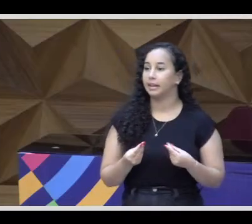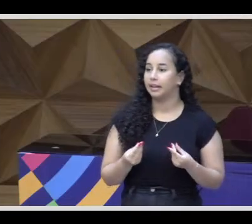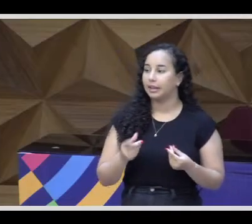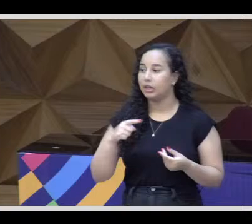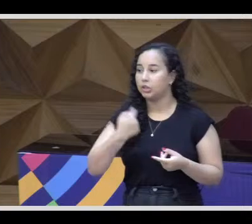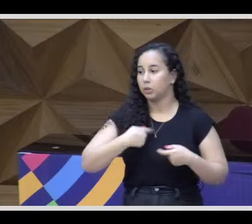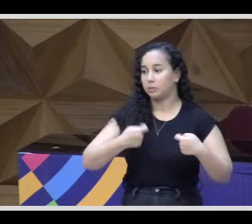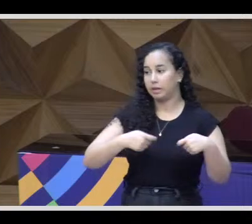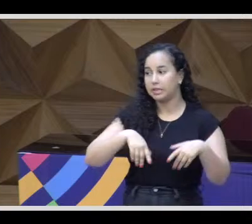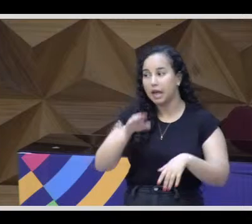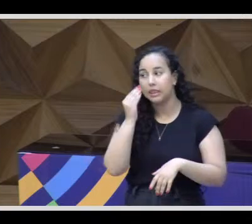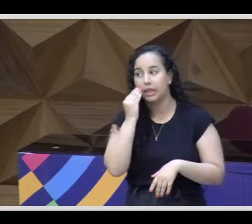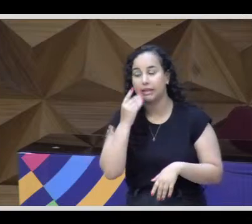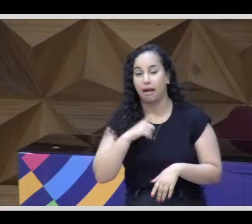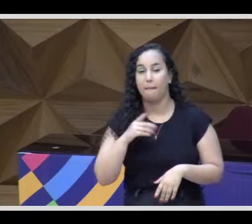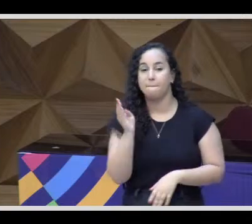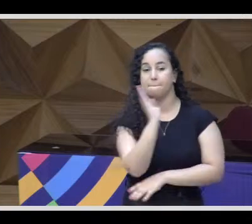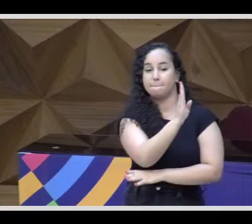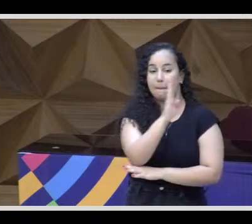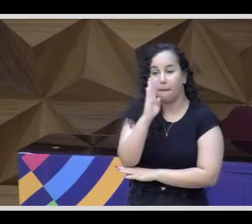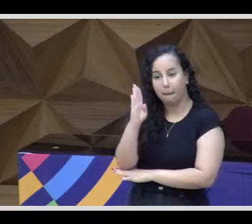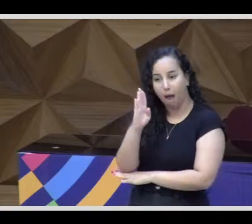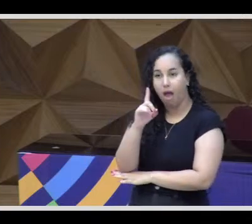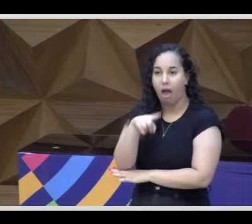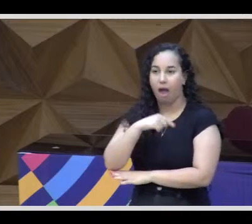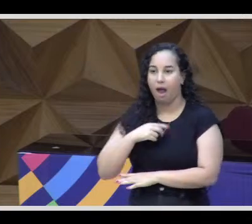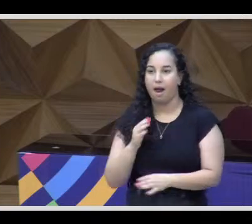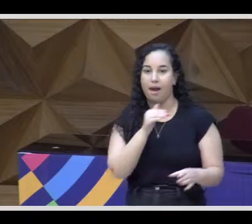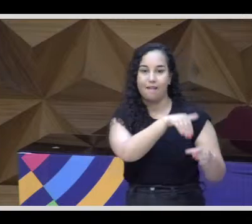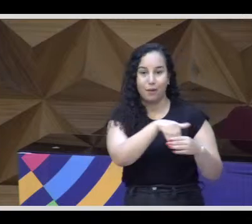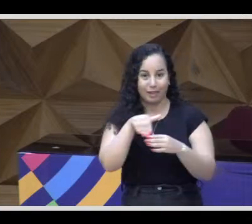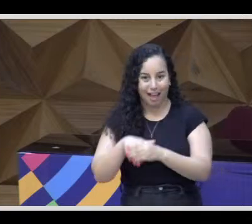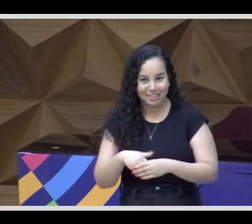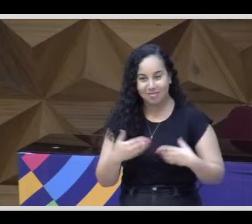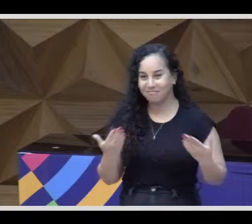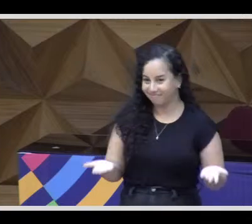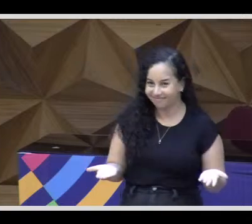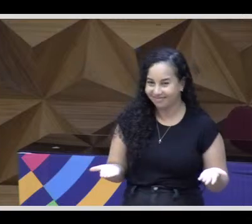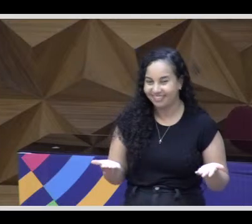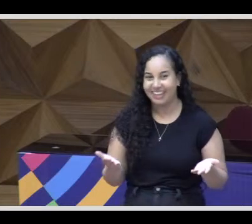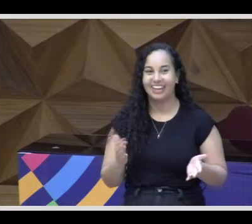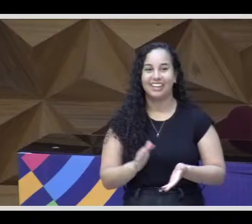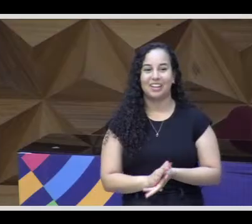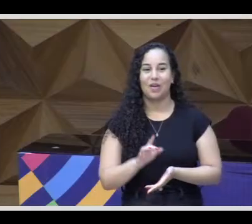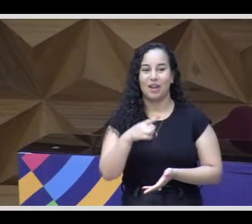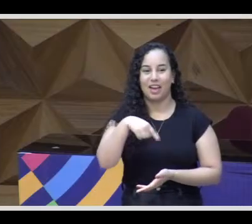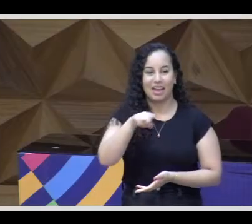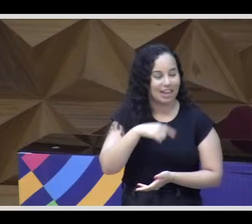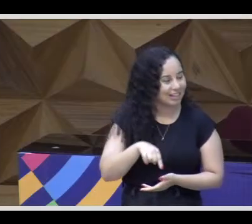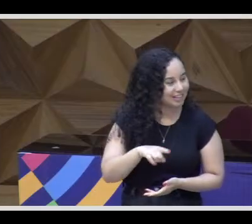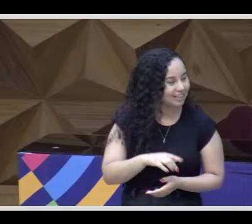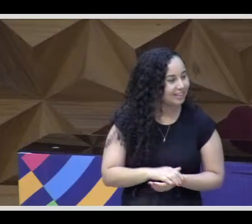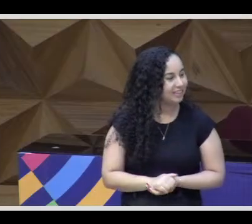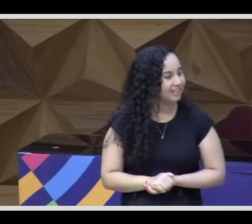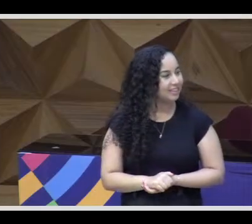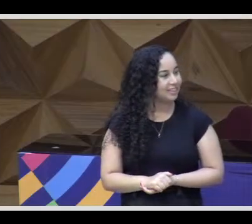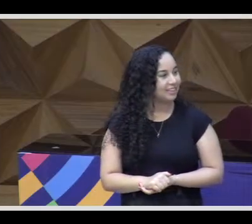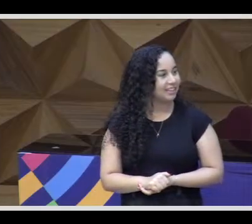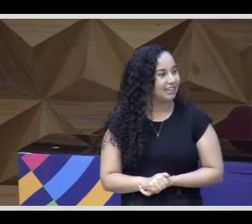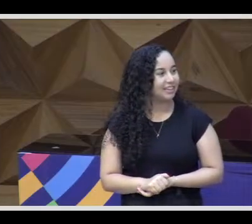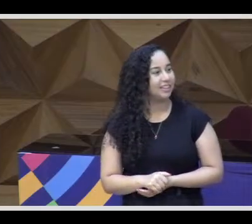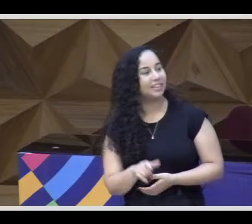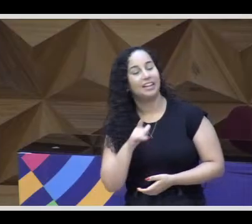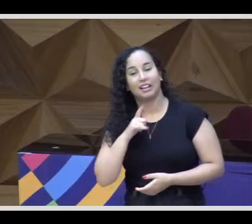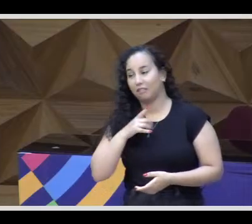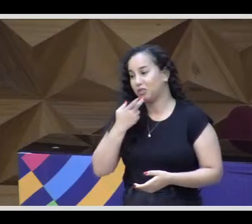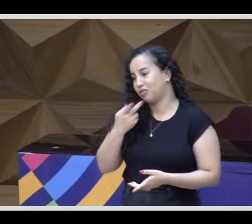try to predict BBB elections, right? If we could do that, they would like our model because it's not about politics